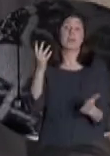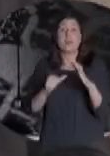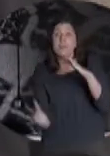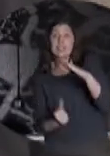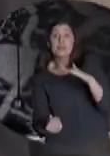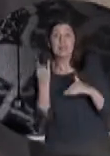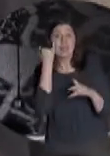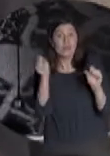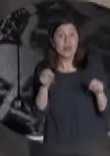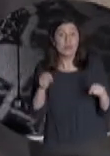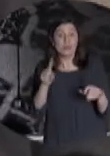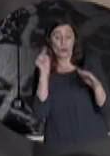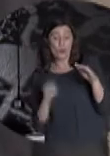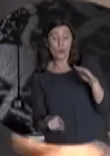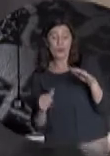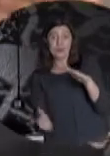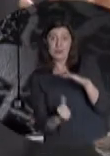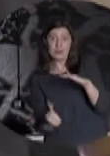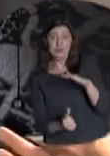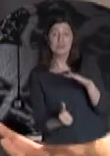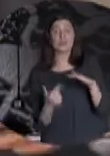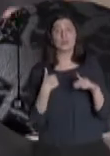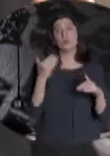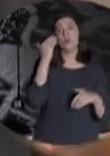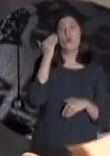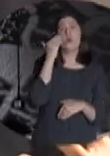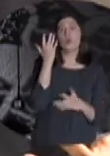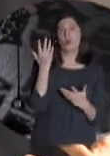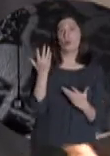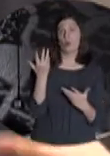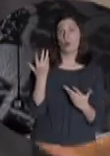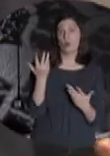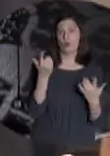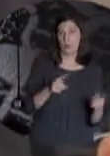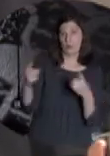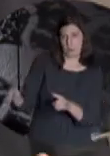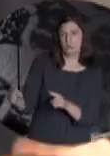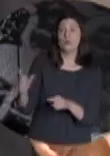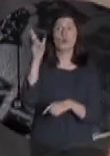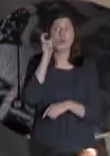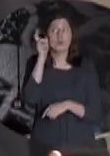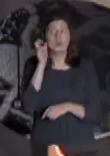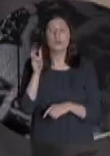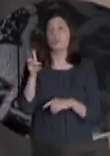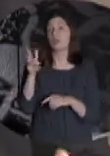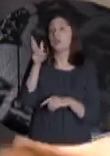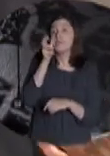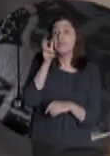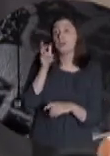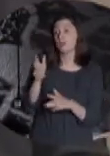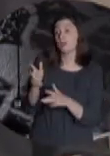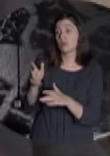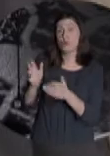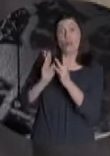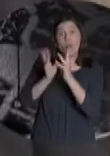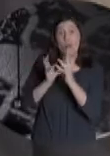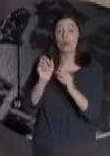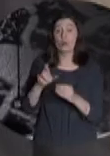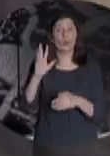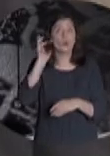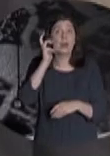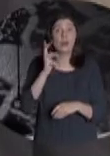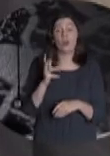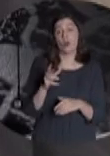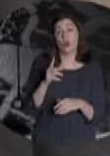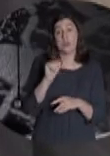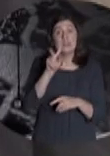basement if possible, if you have a basement, and always just kind of be aware of what, as circumstances are changing, listening to the weather on your phone, on your radio, whatever the case